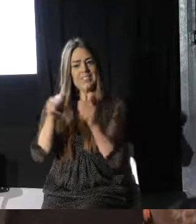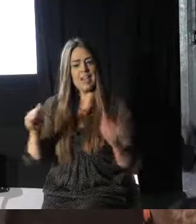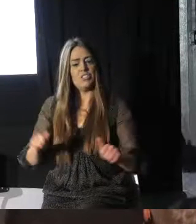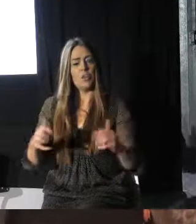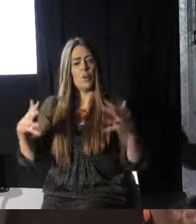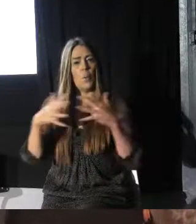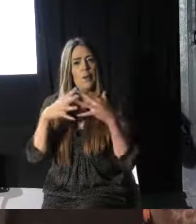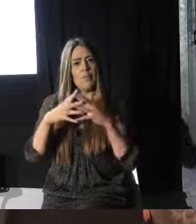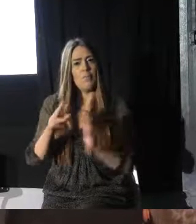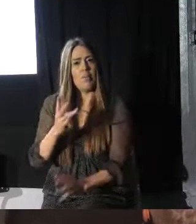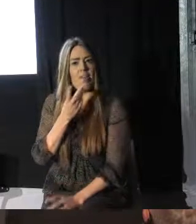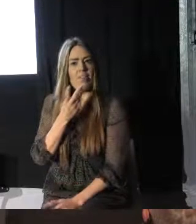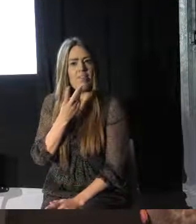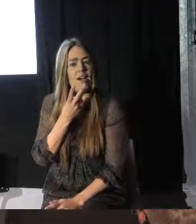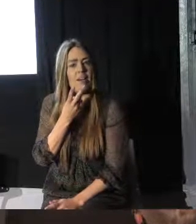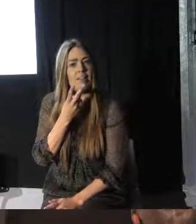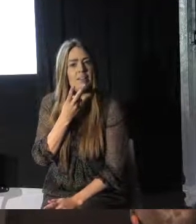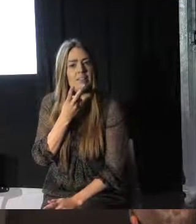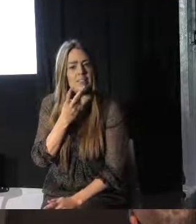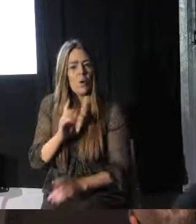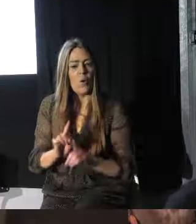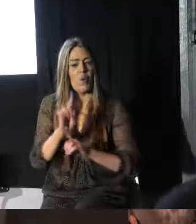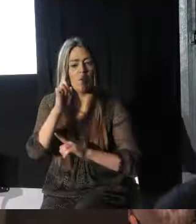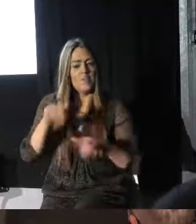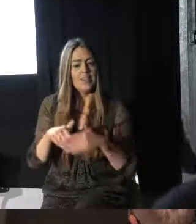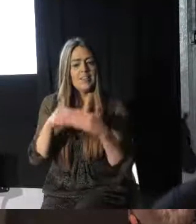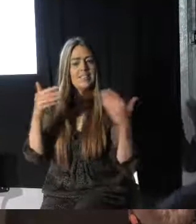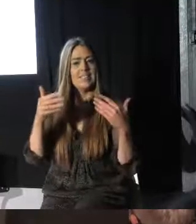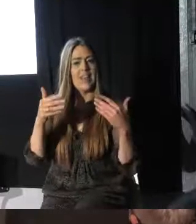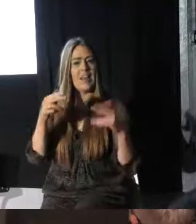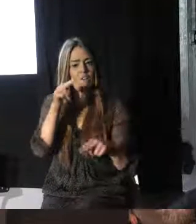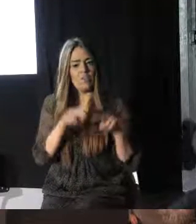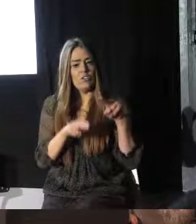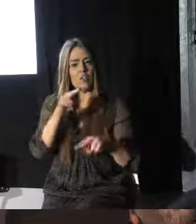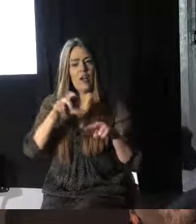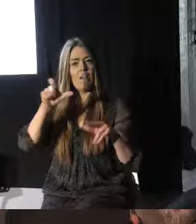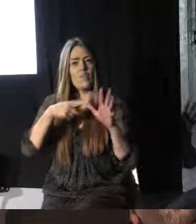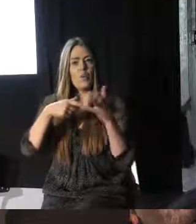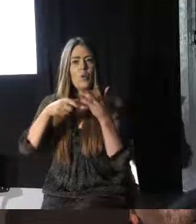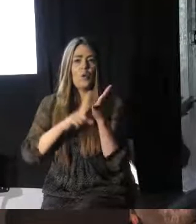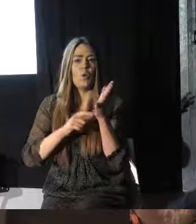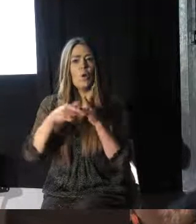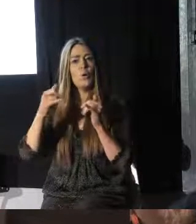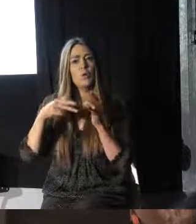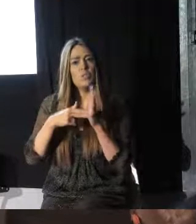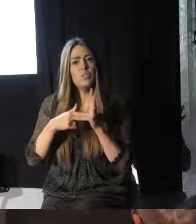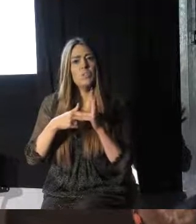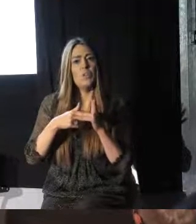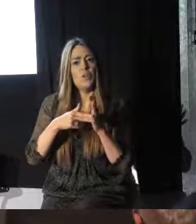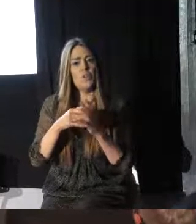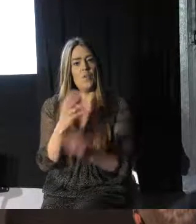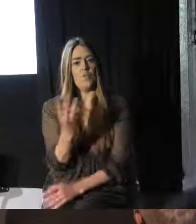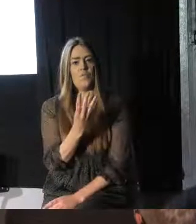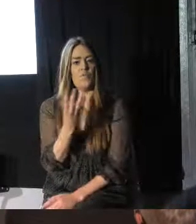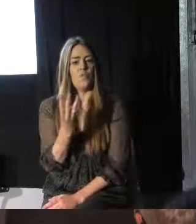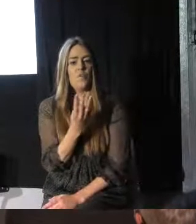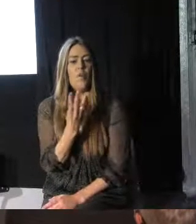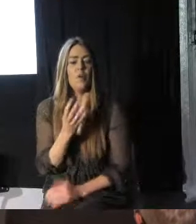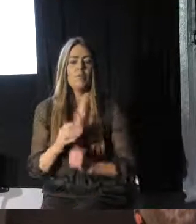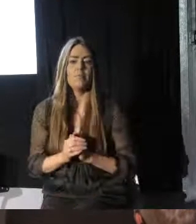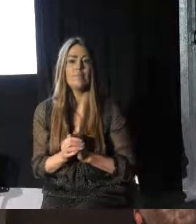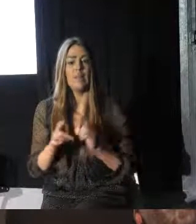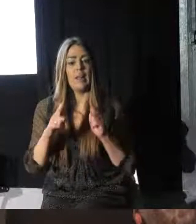fragile tape, on the first day of the trial of the Colston Four. Wrapped up, of course, because, of course, Edward